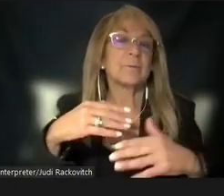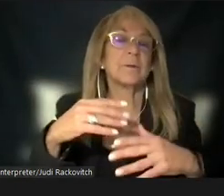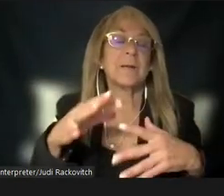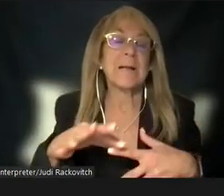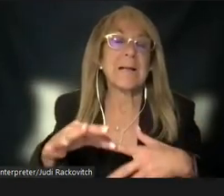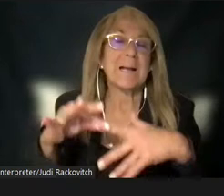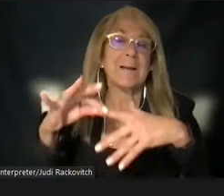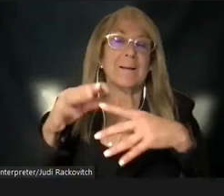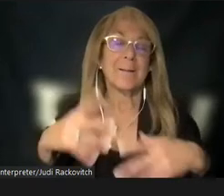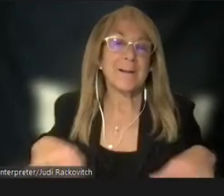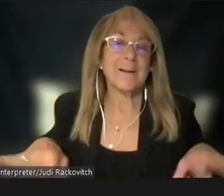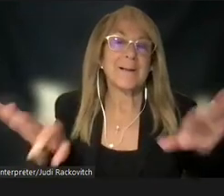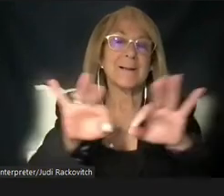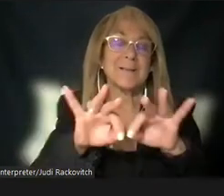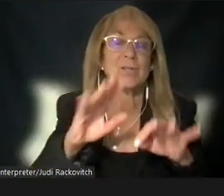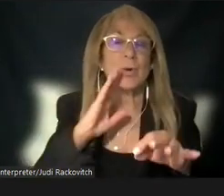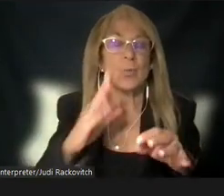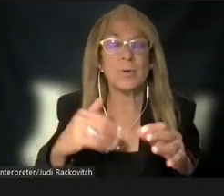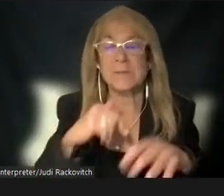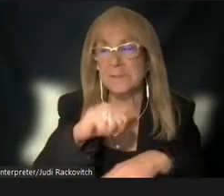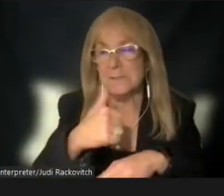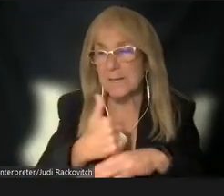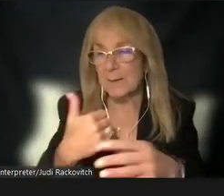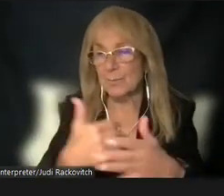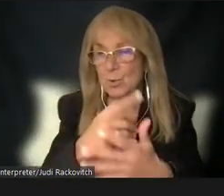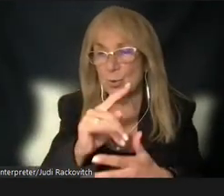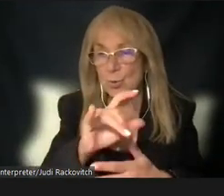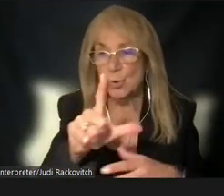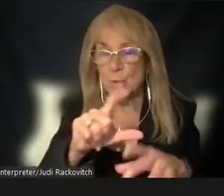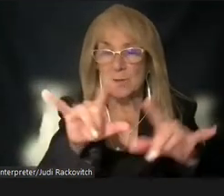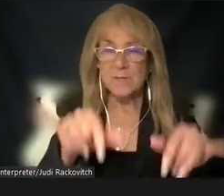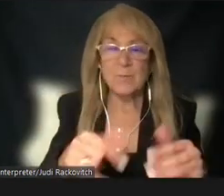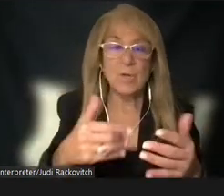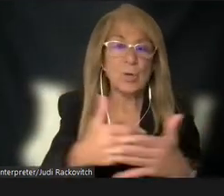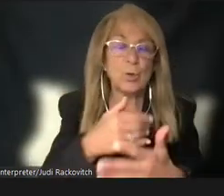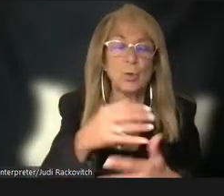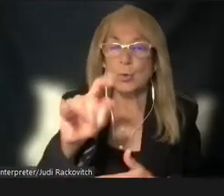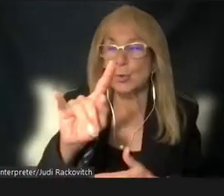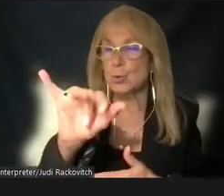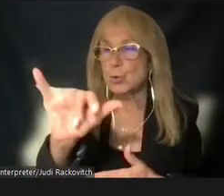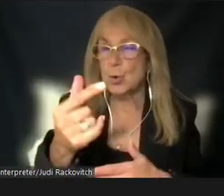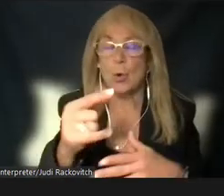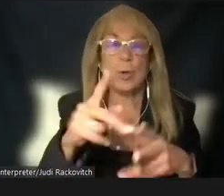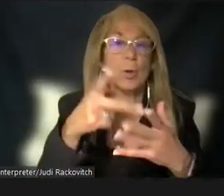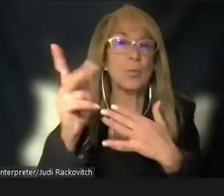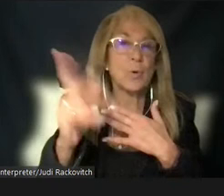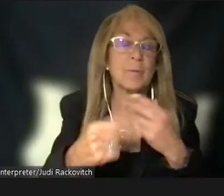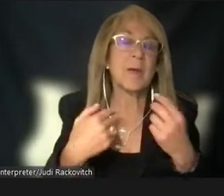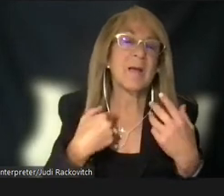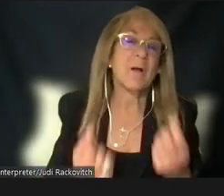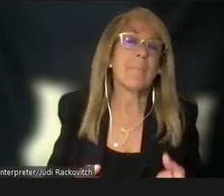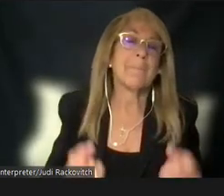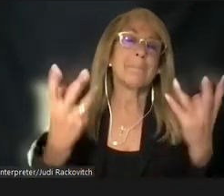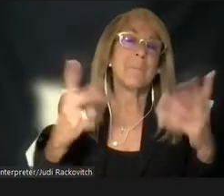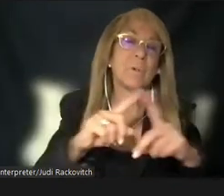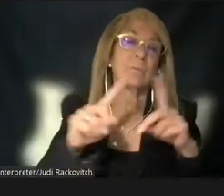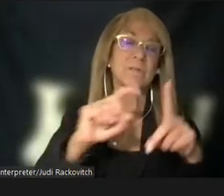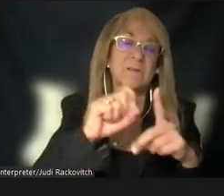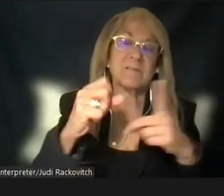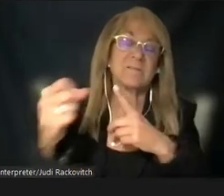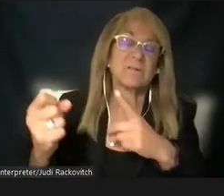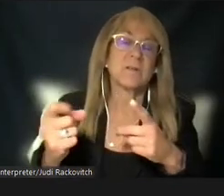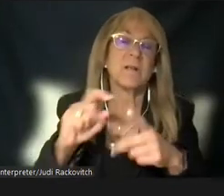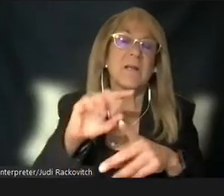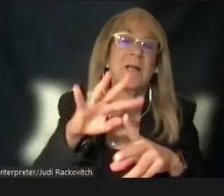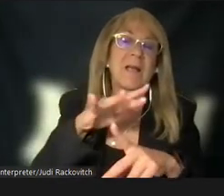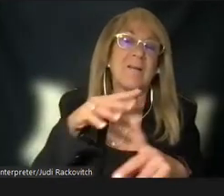tolling infrastructure and toll system equipment, implementation of a tolling program, which would have multiple scenarios in the environmental assessment to